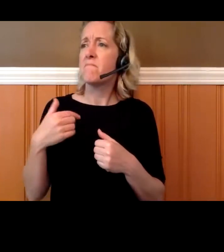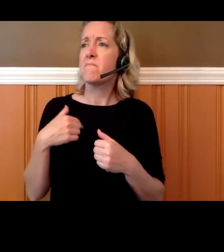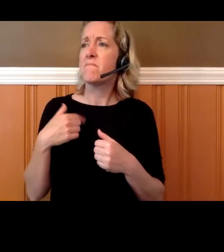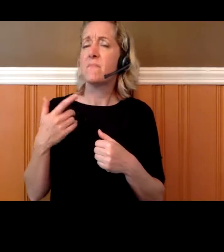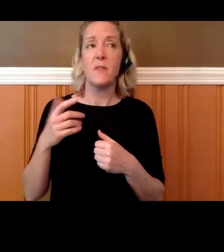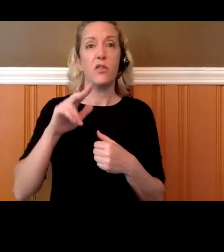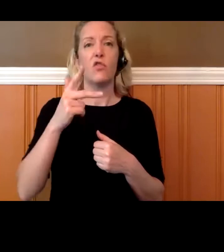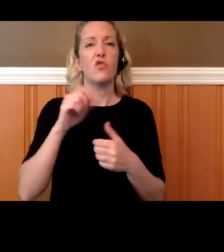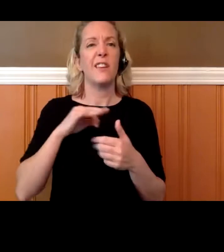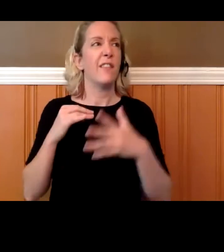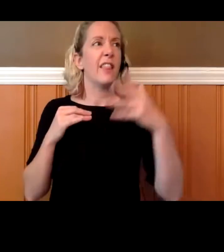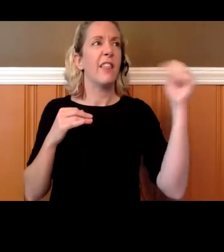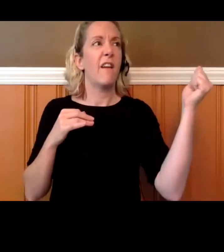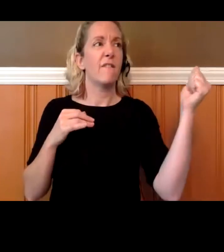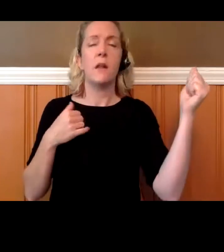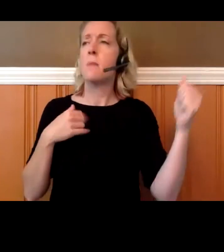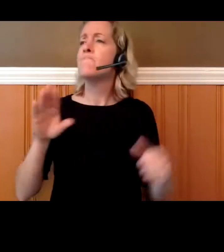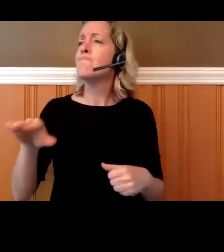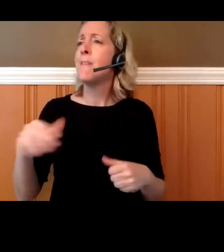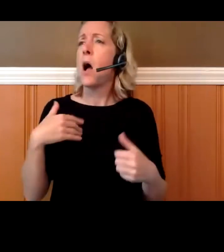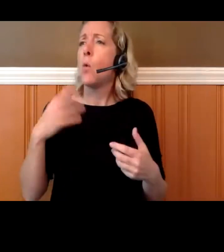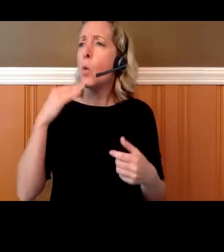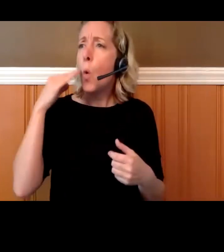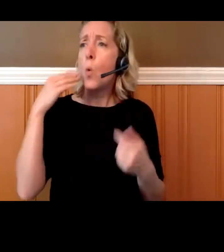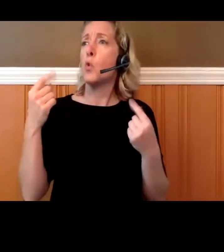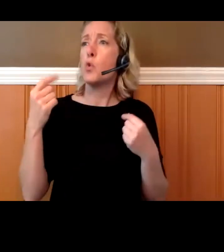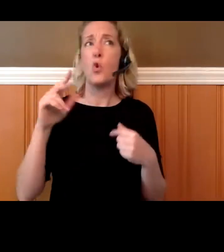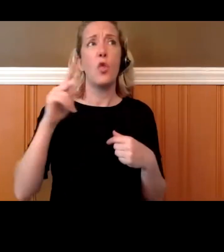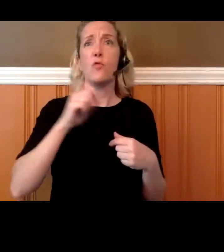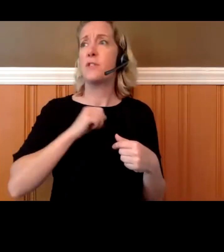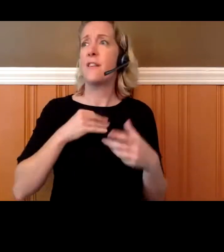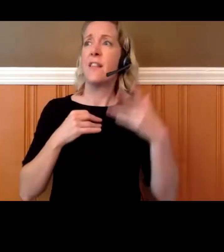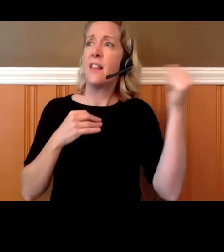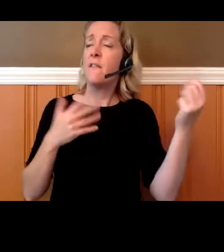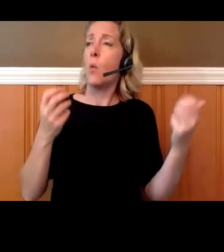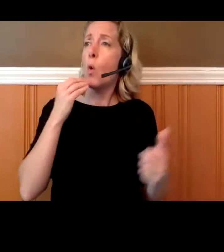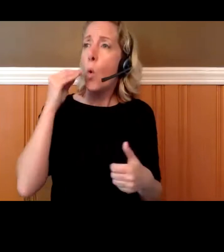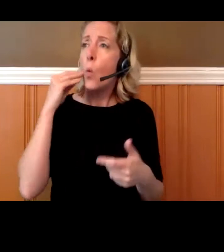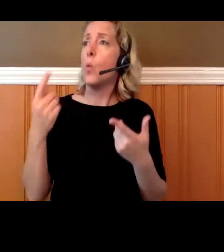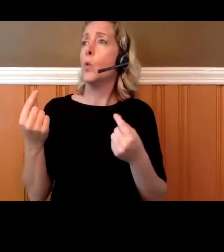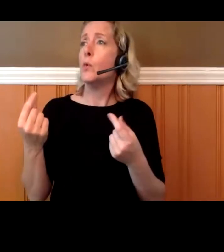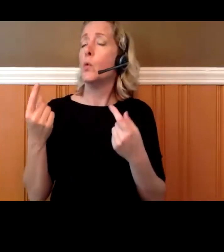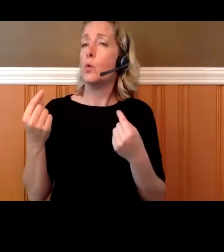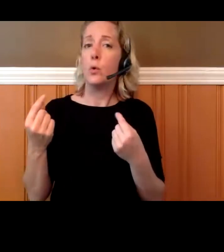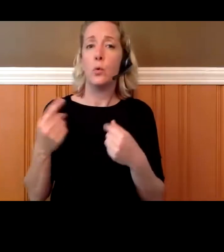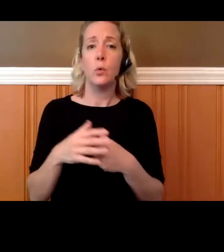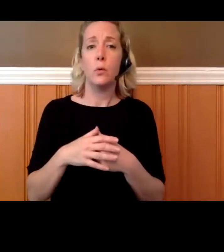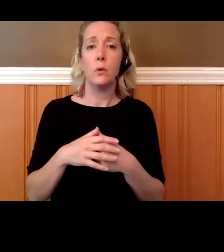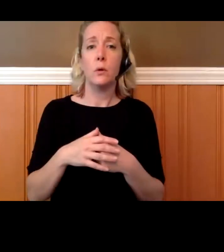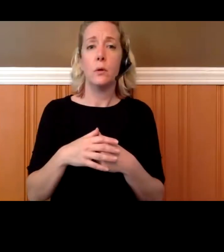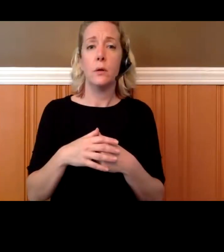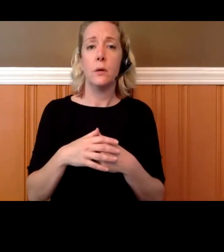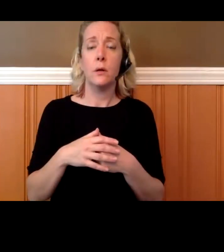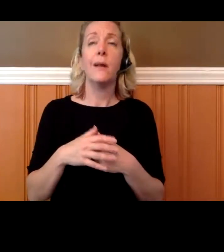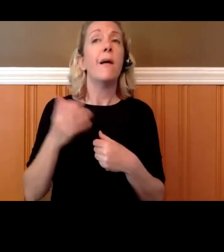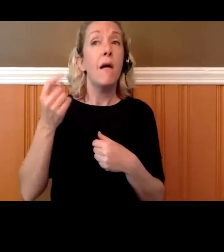go home. I'm tired. What are we going to do? I want to go home. And then we had